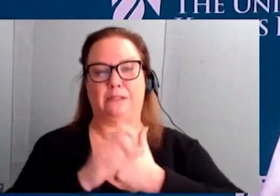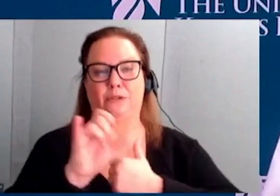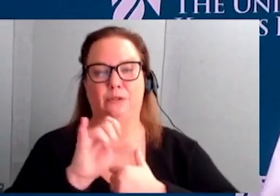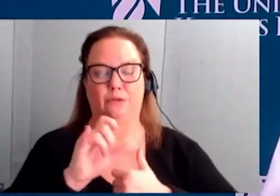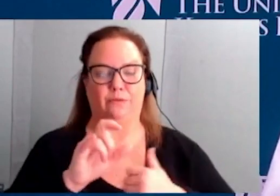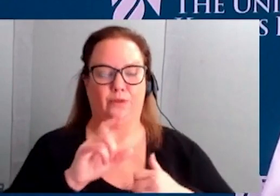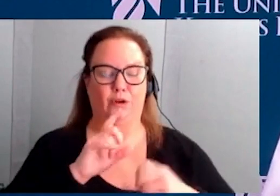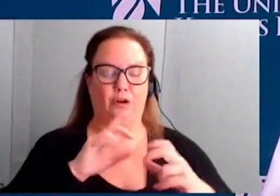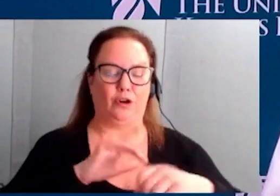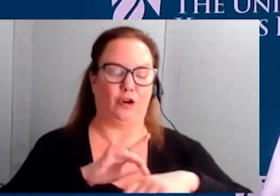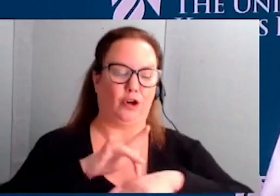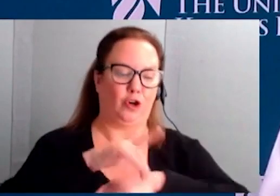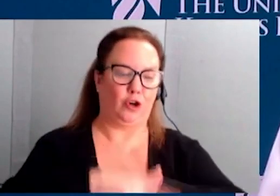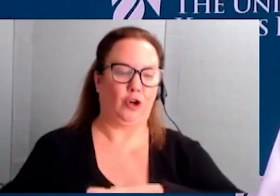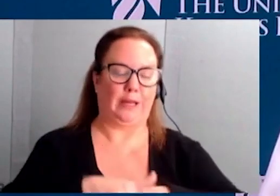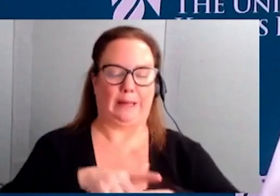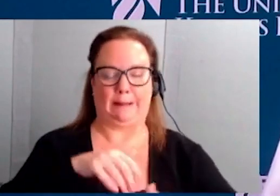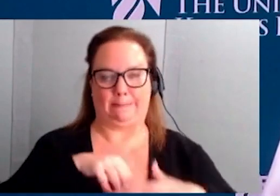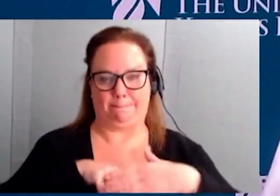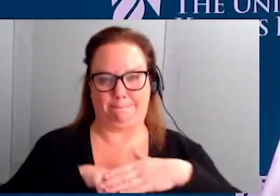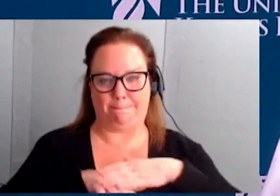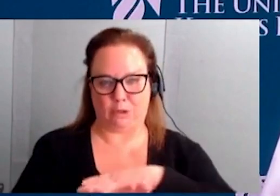early preterm births.